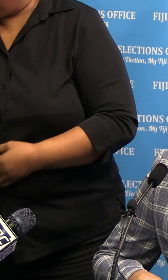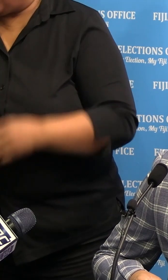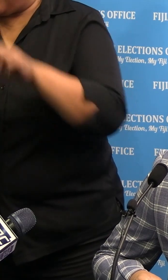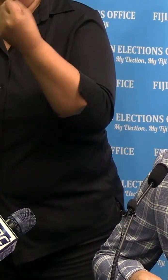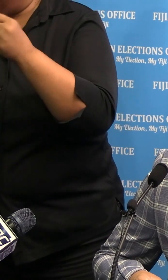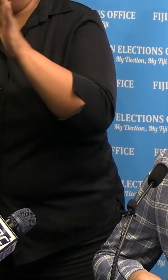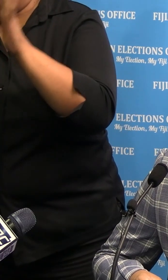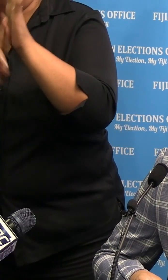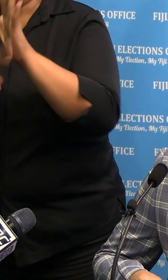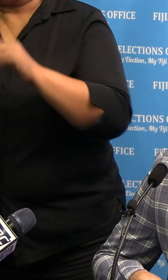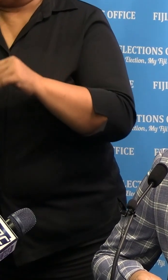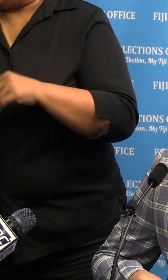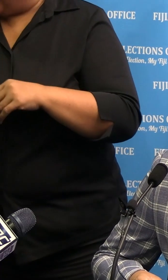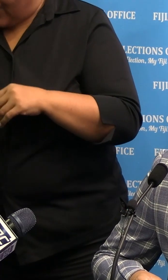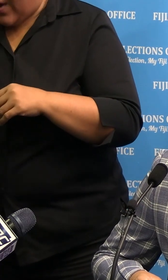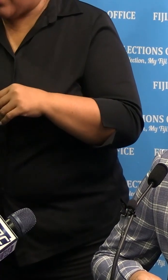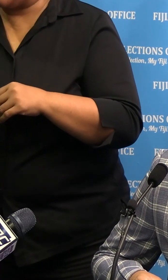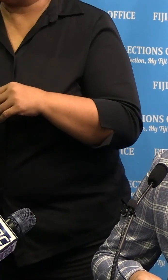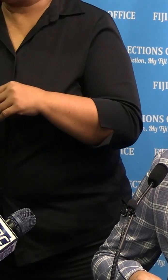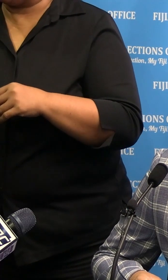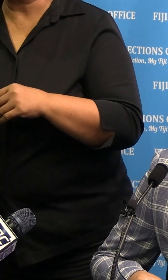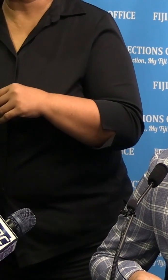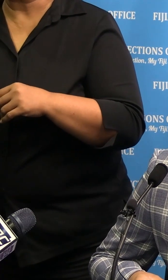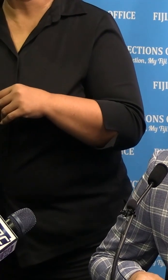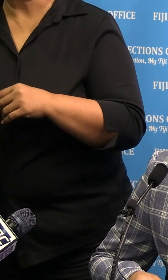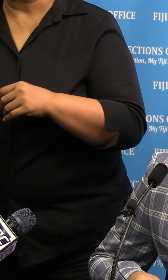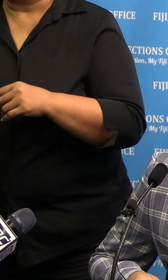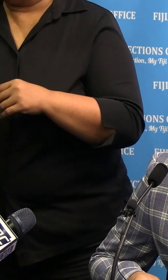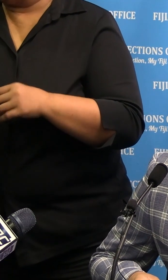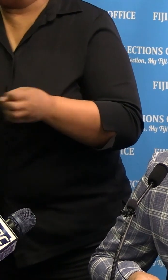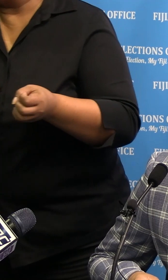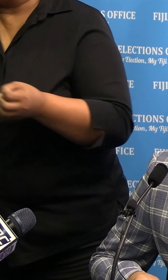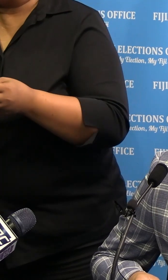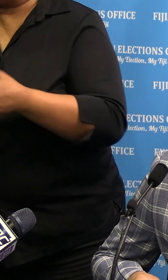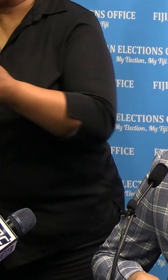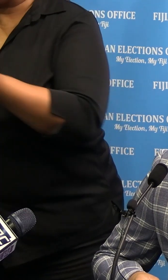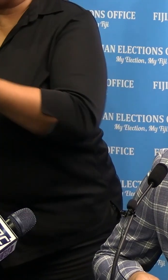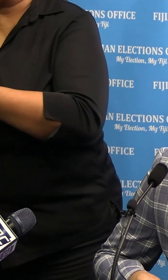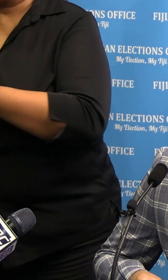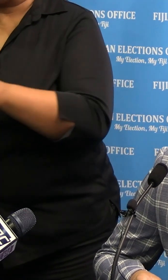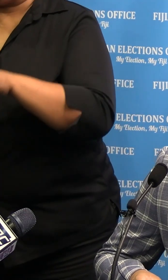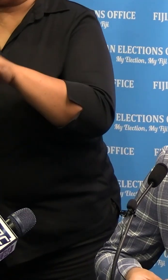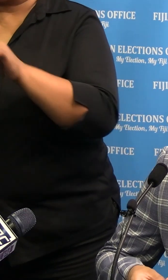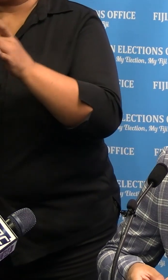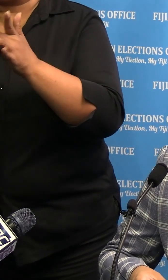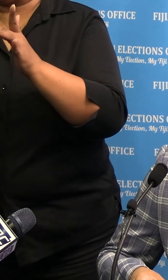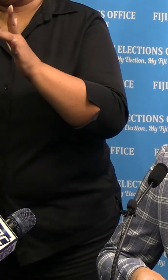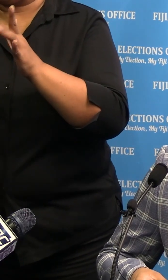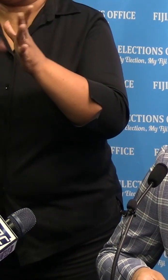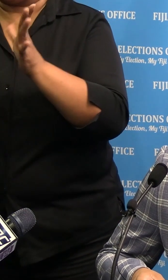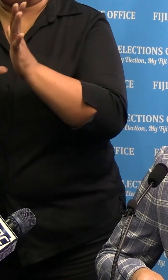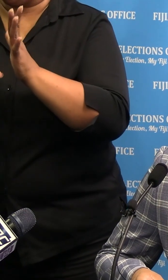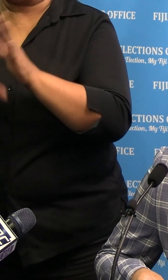because it is critical time just before the election, and we cannot afford to let breaches continue unnoticed. So